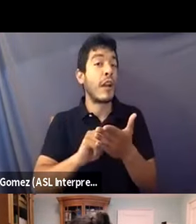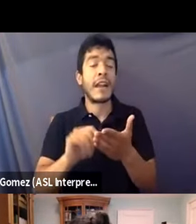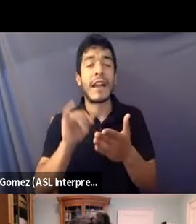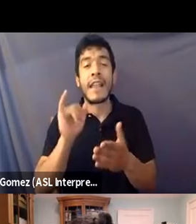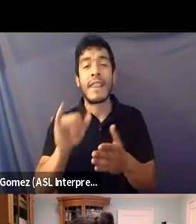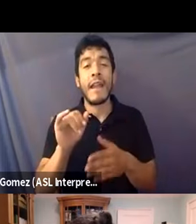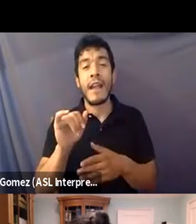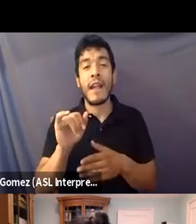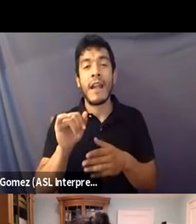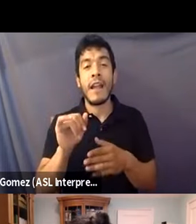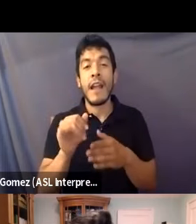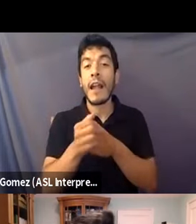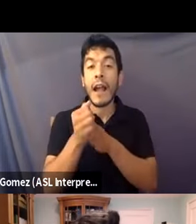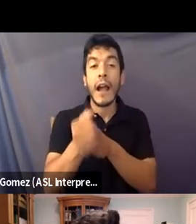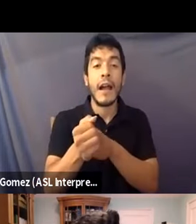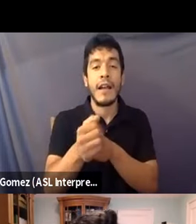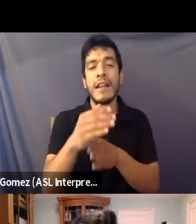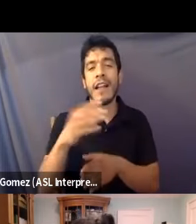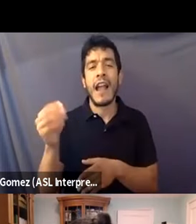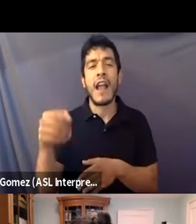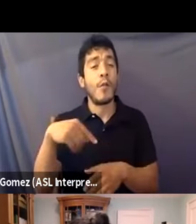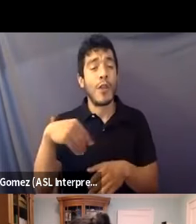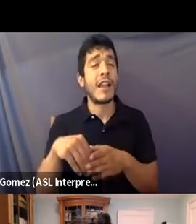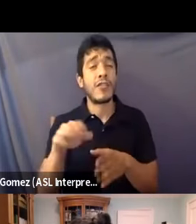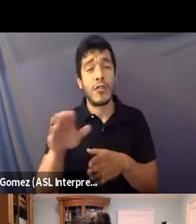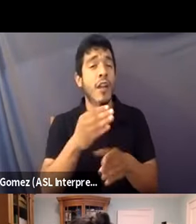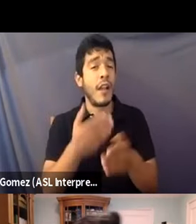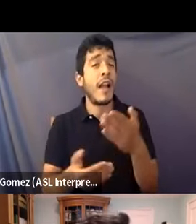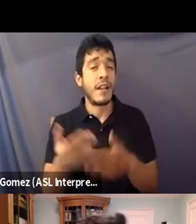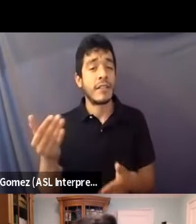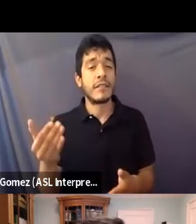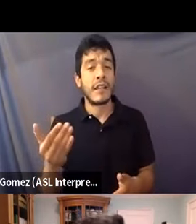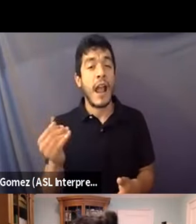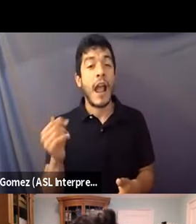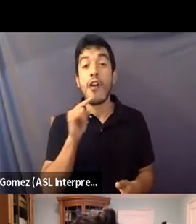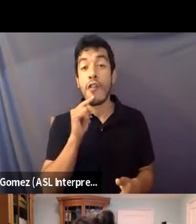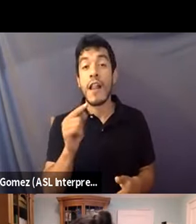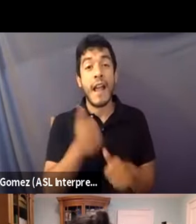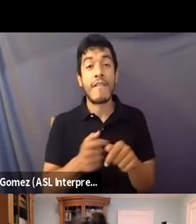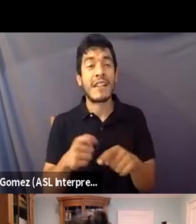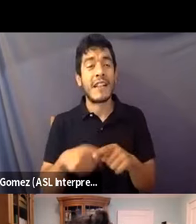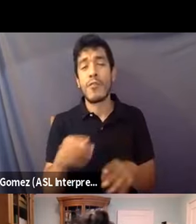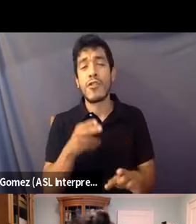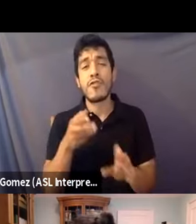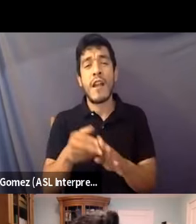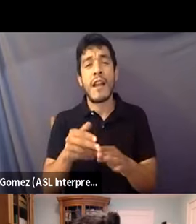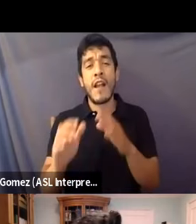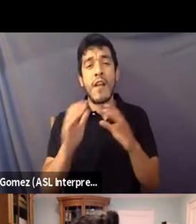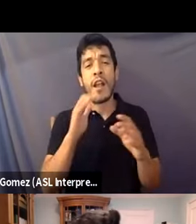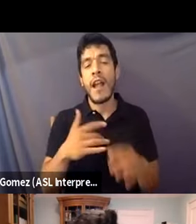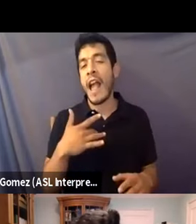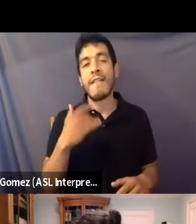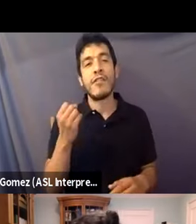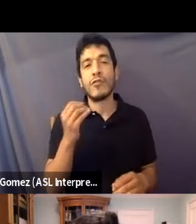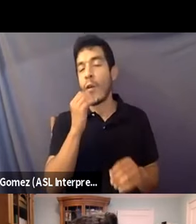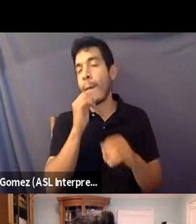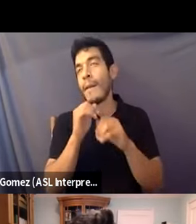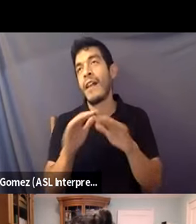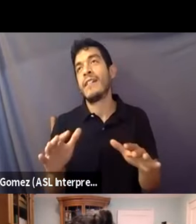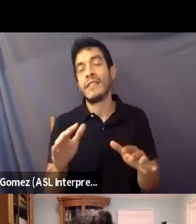you know, we're in good hands. And every time we join in conversation, I feel so blessed to